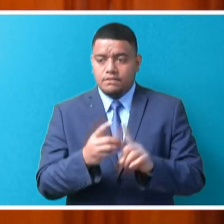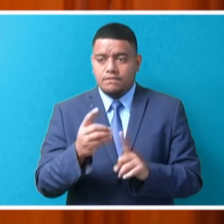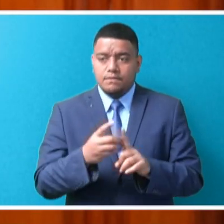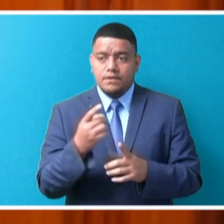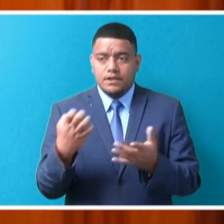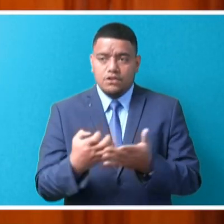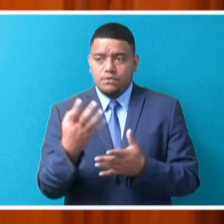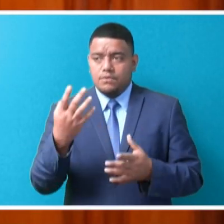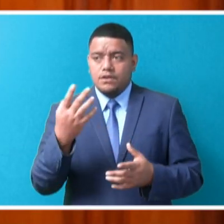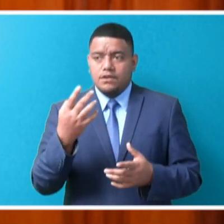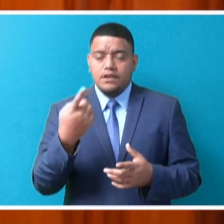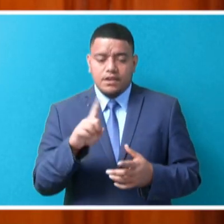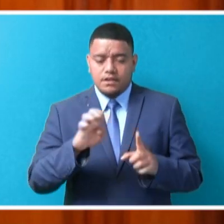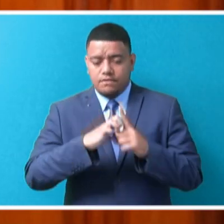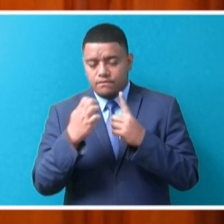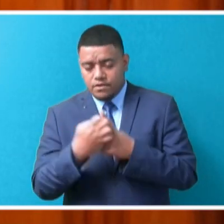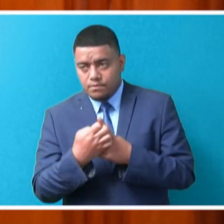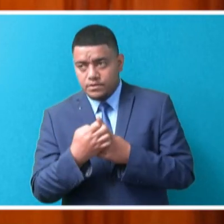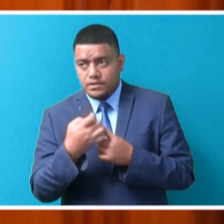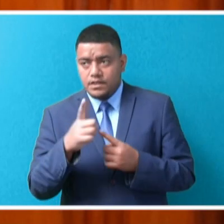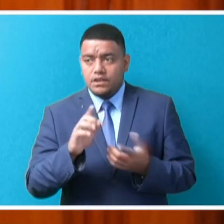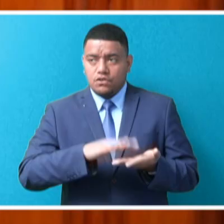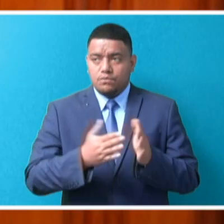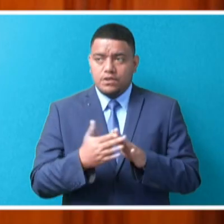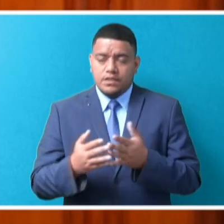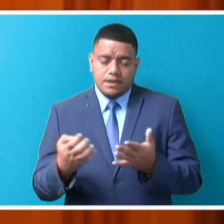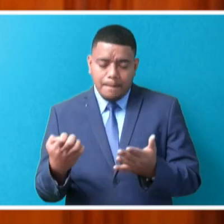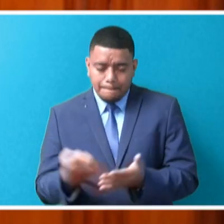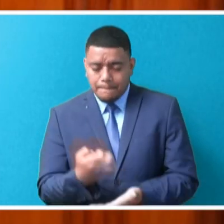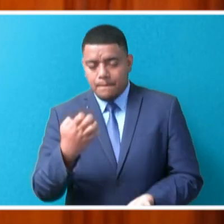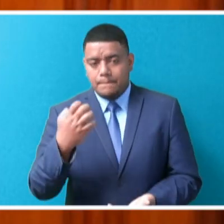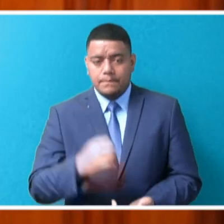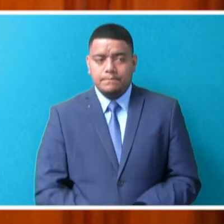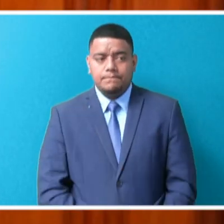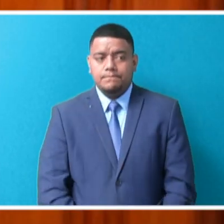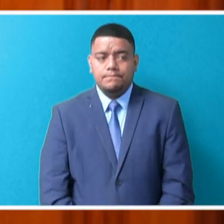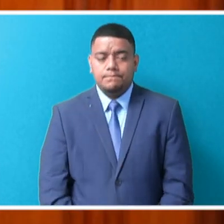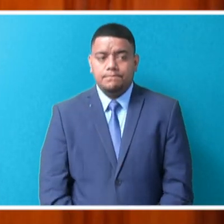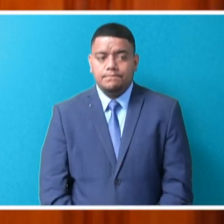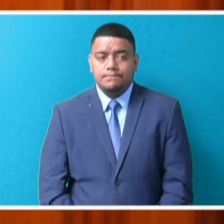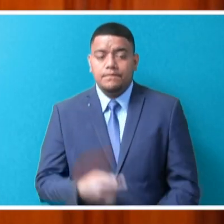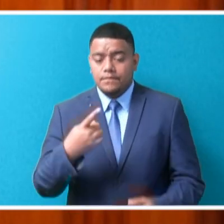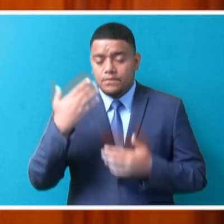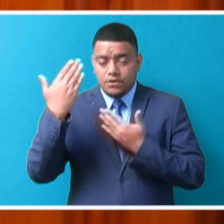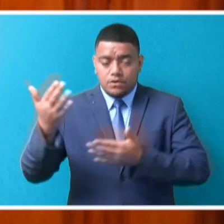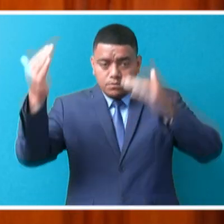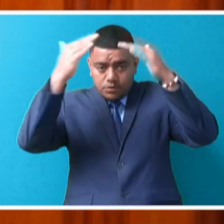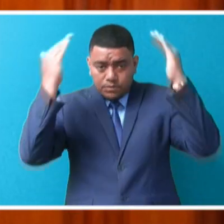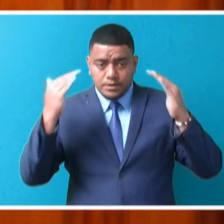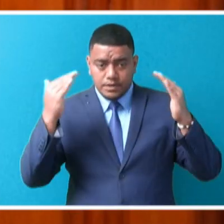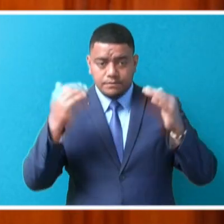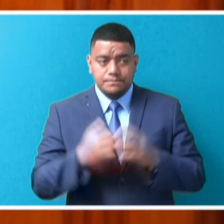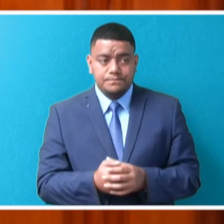growth, environmental conservation, and community empowerment simultaneously. Honorable Speaker, in